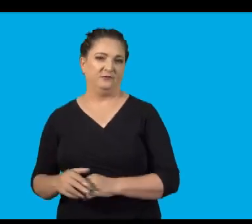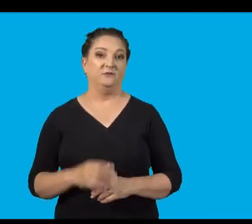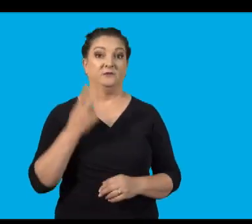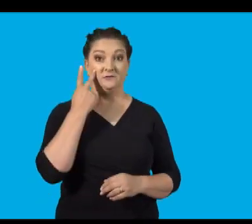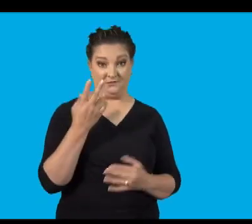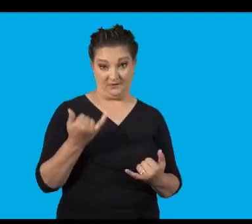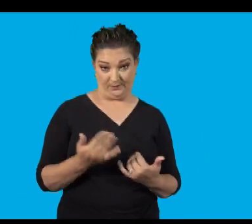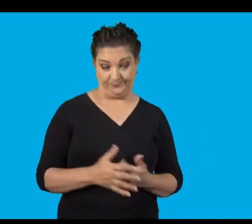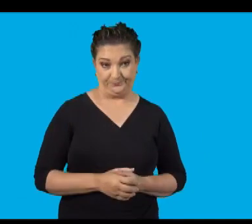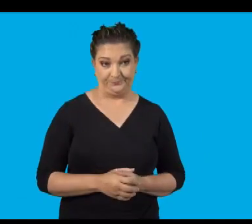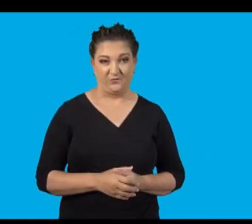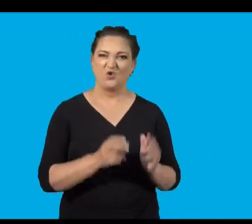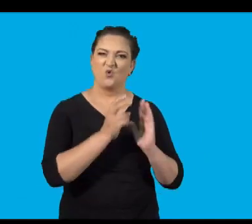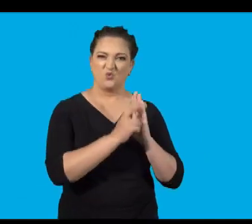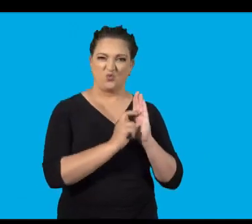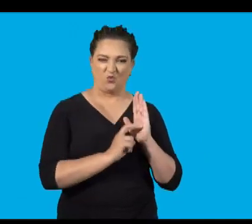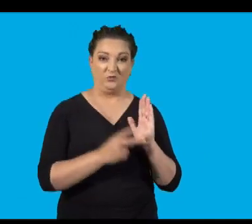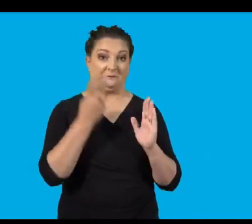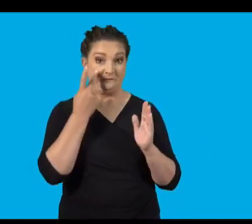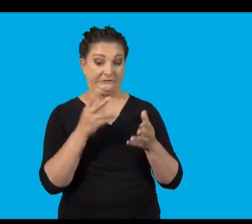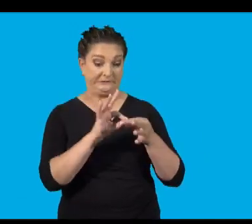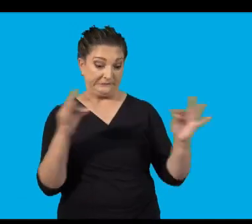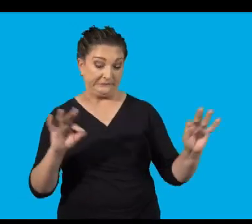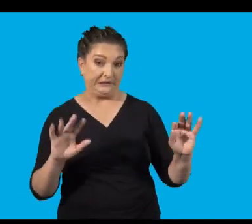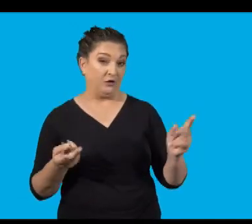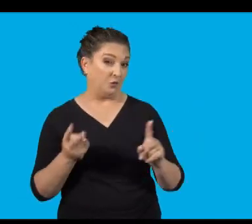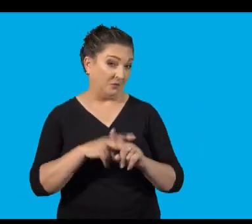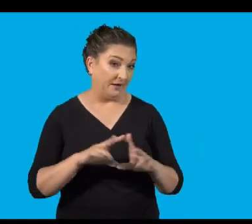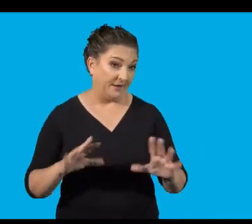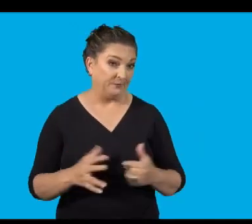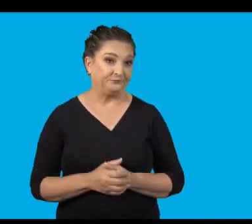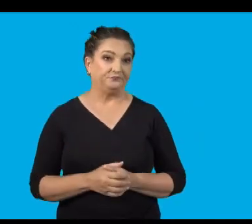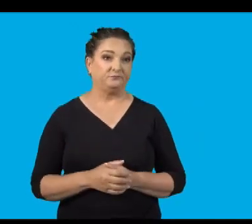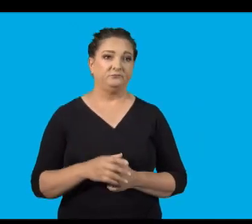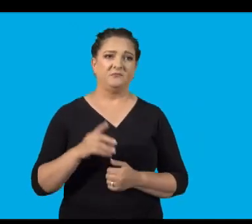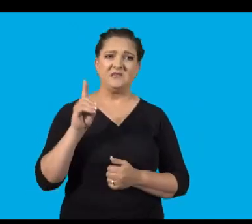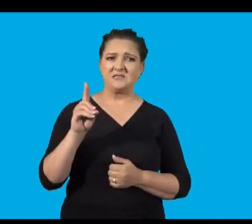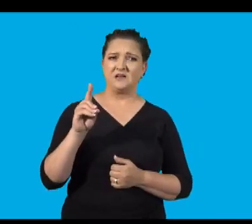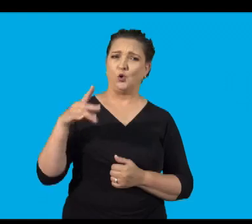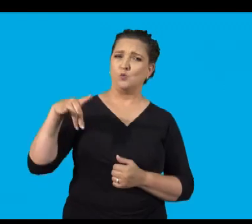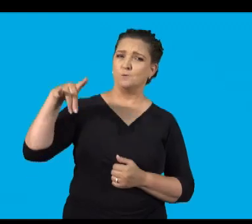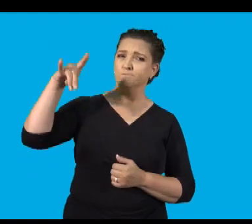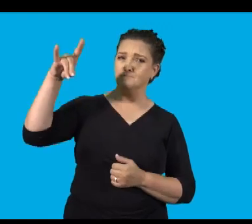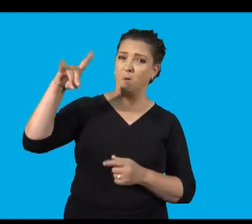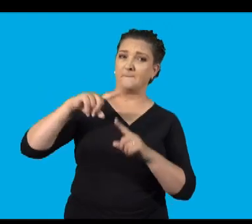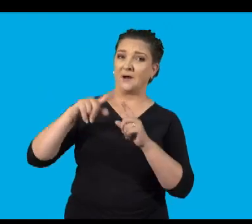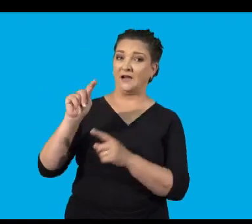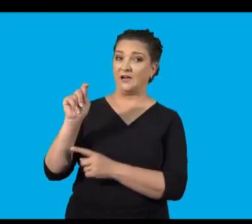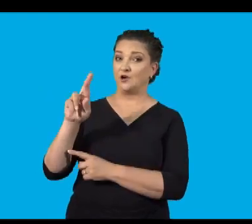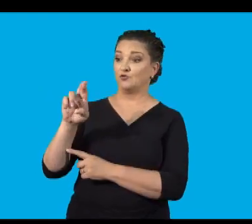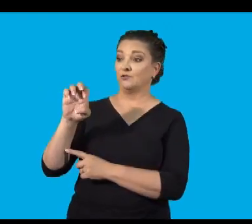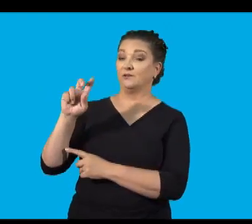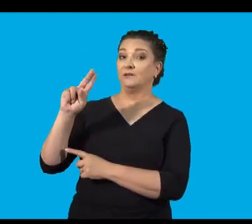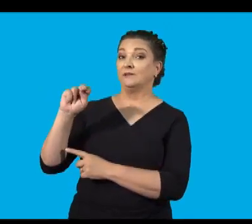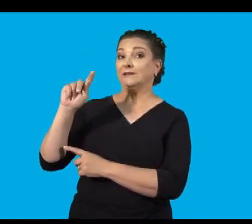those exceptions to the rule. So let's see if we can apply this to sentences. Dylan is tall, but Trent is, take